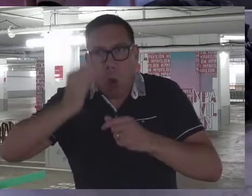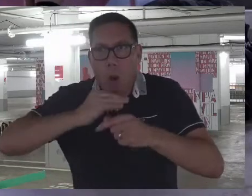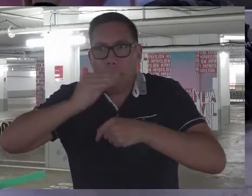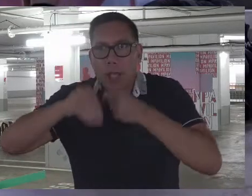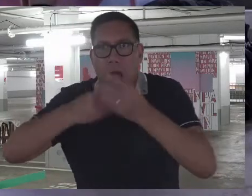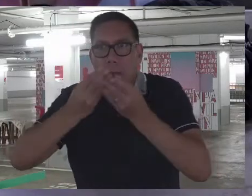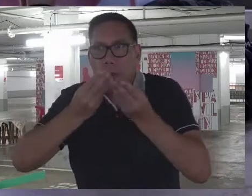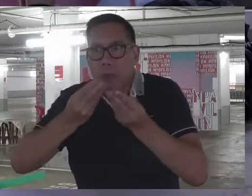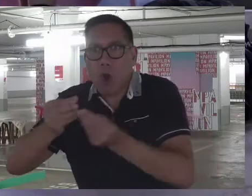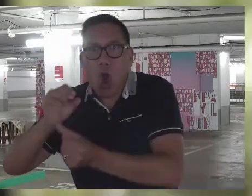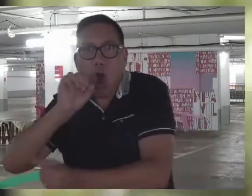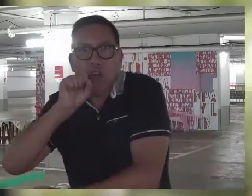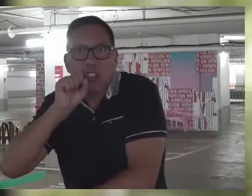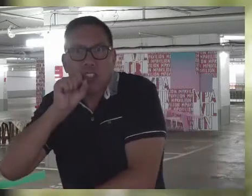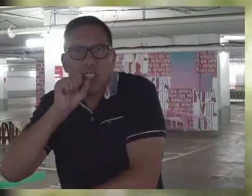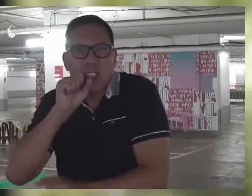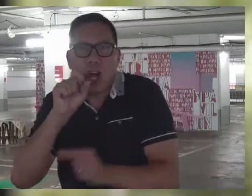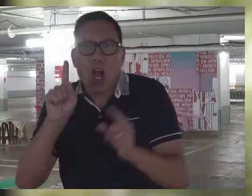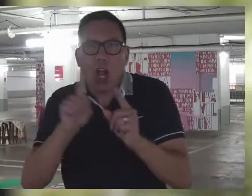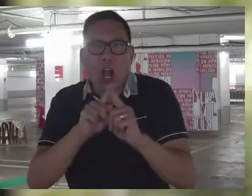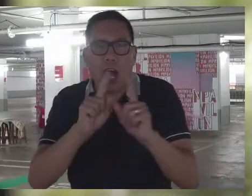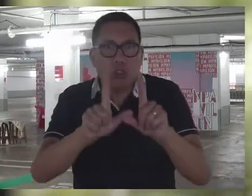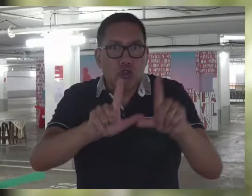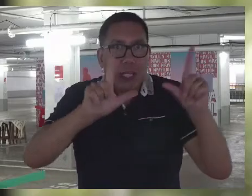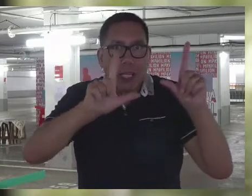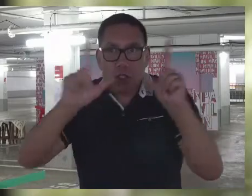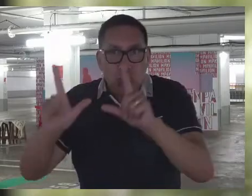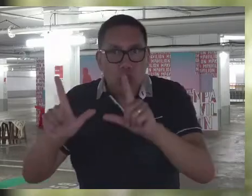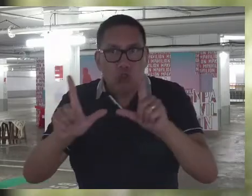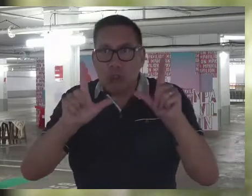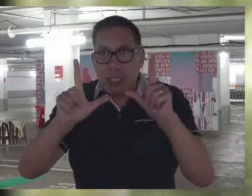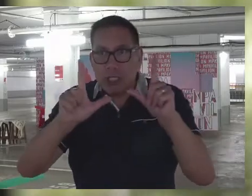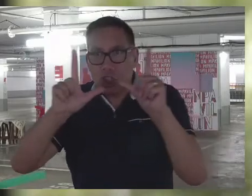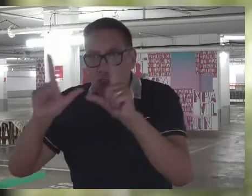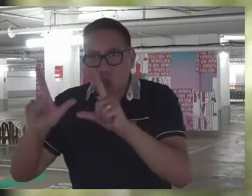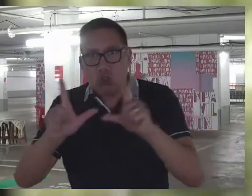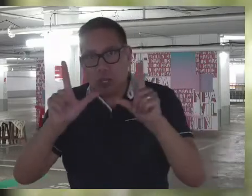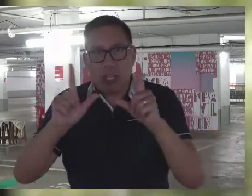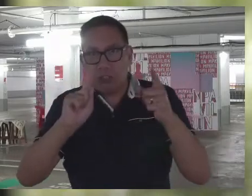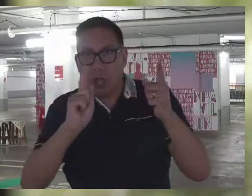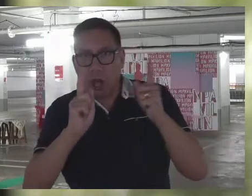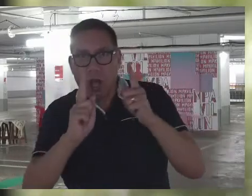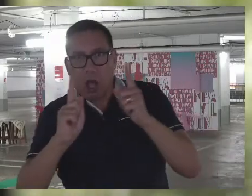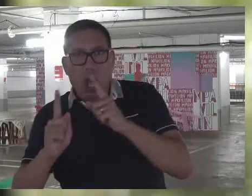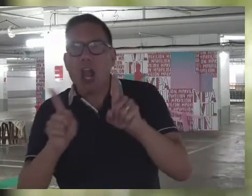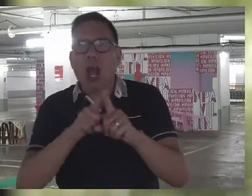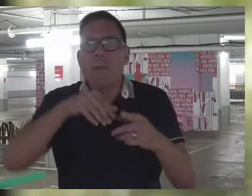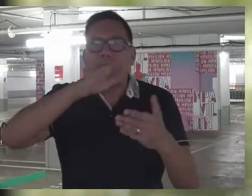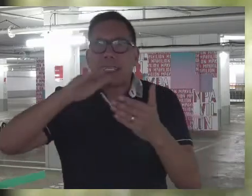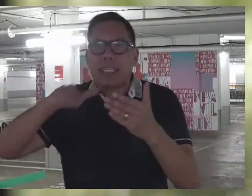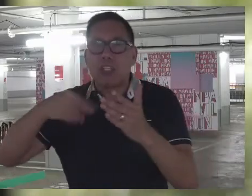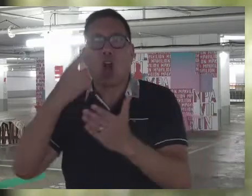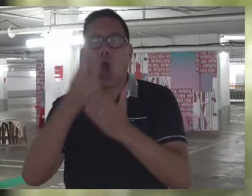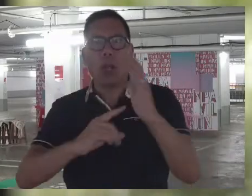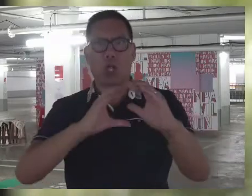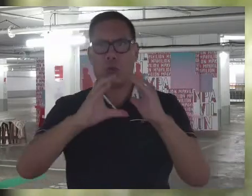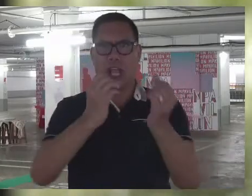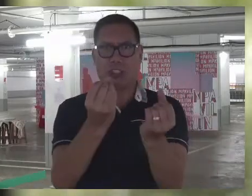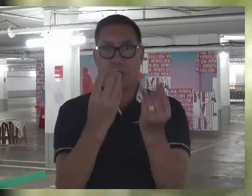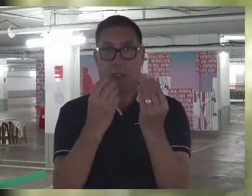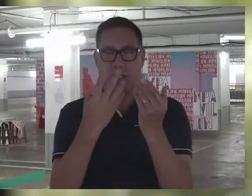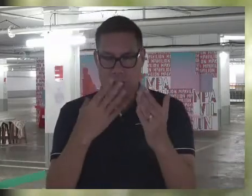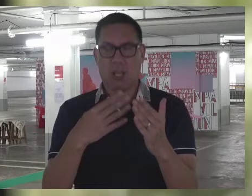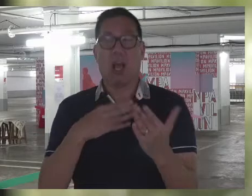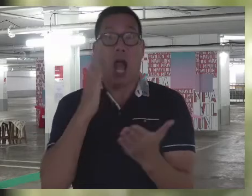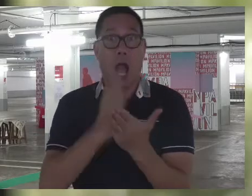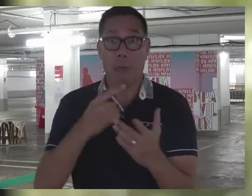a sense, each screen became like a painting. So not only did it record all those traces of human communications, it's like